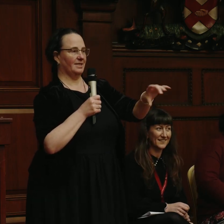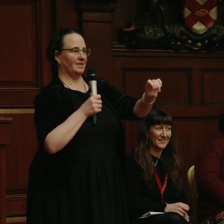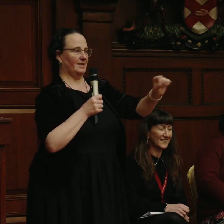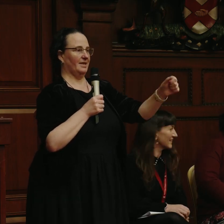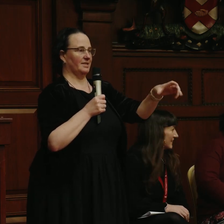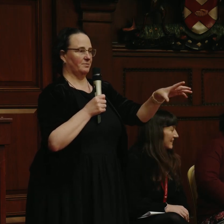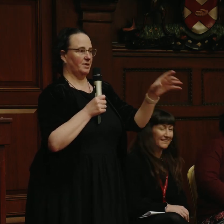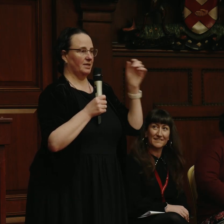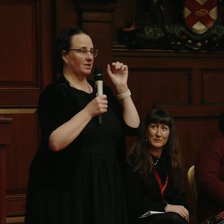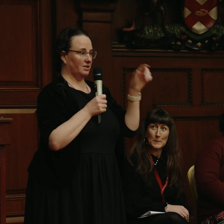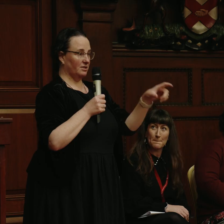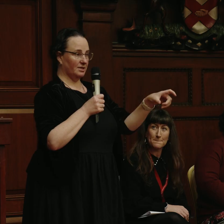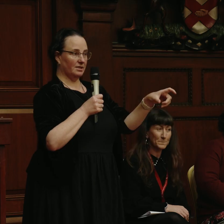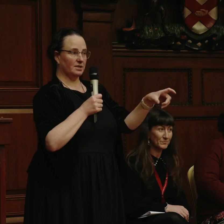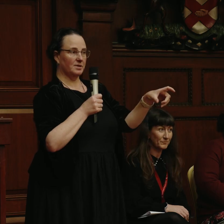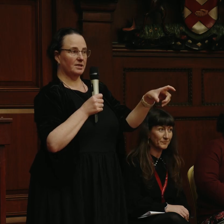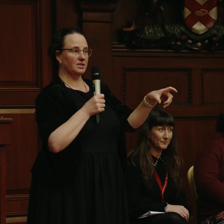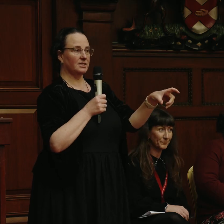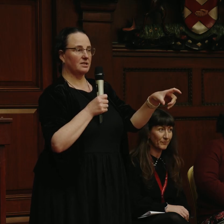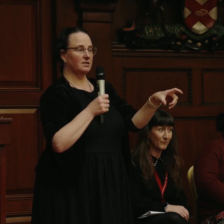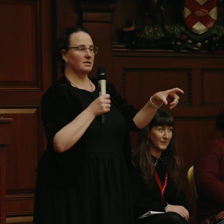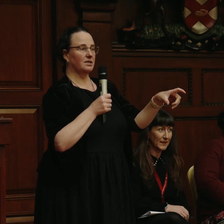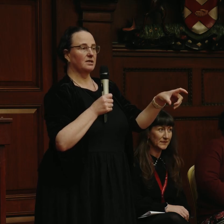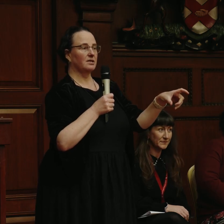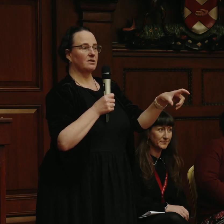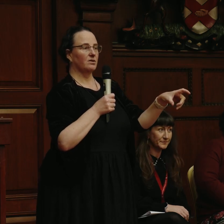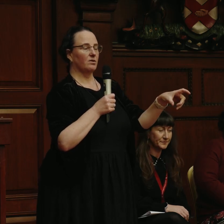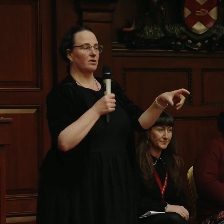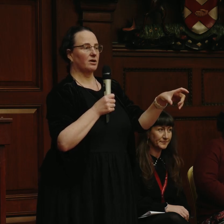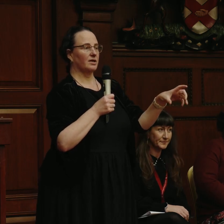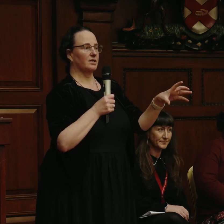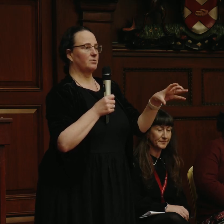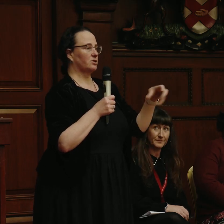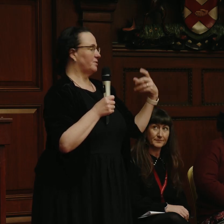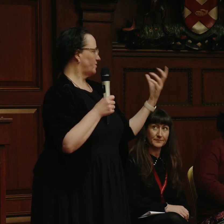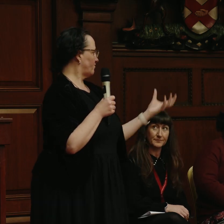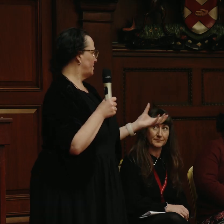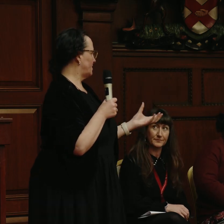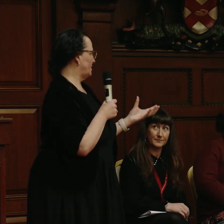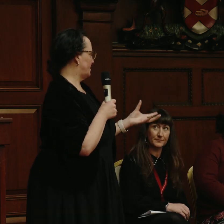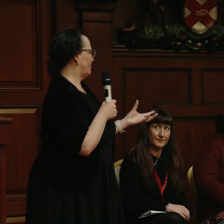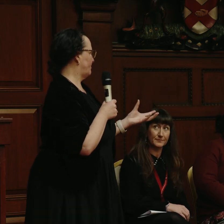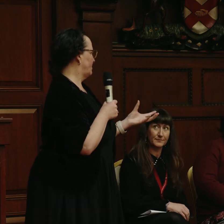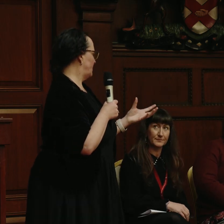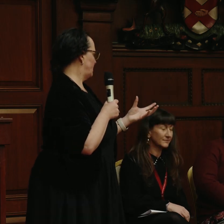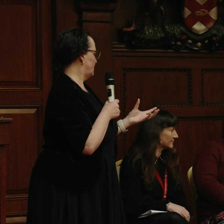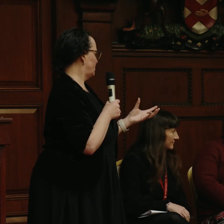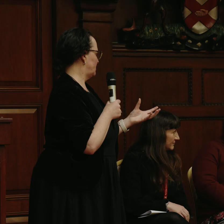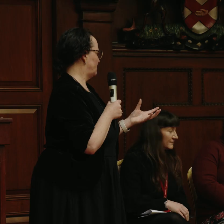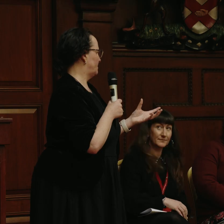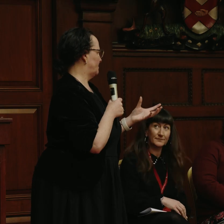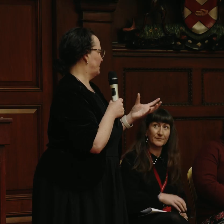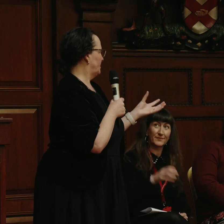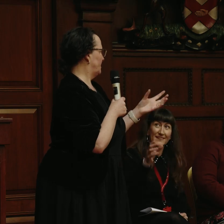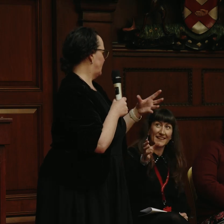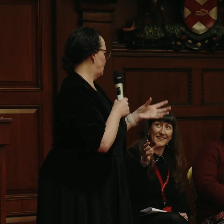Yeah, SSA, SSB. Do they use that terminology still? Or, you know, when they're talking about the 3 types of